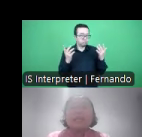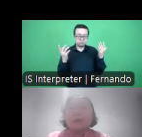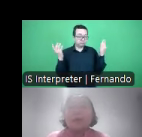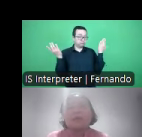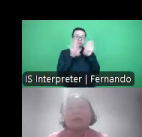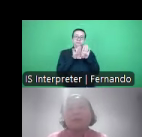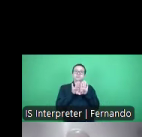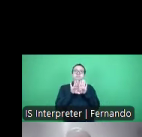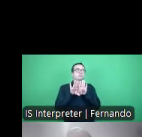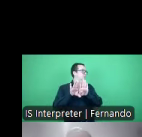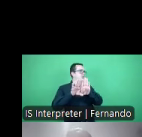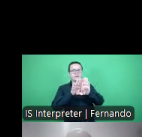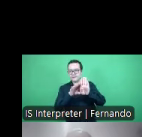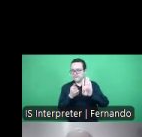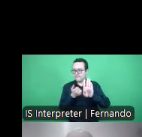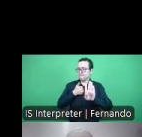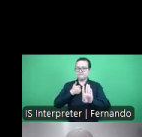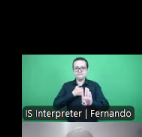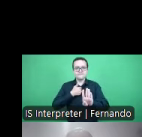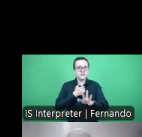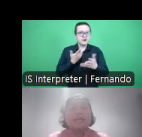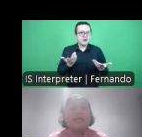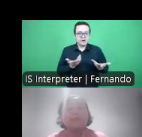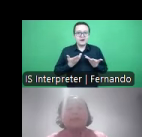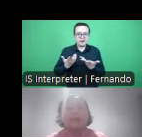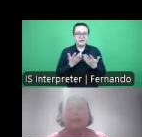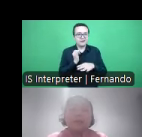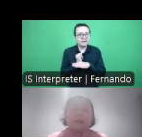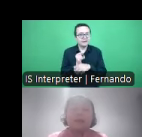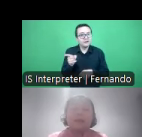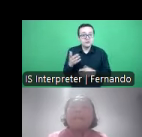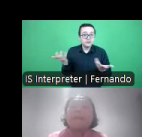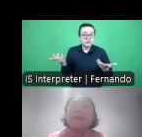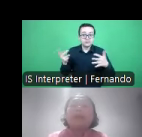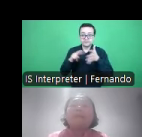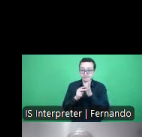saya ingin go keluar dari out panti as tersebut, free as they could, saya or mau they pulang, just saya simply say, ingin bekerja I dan want to get sebagainya. out,